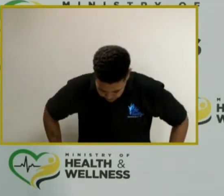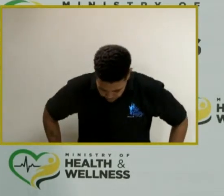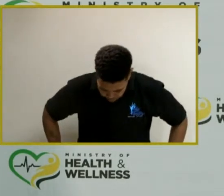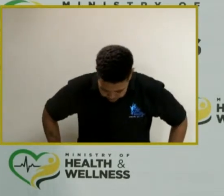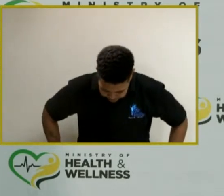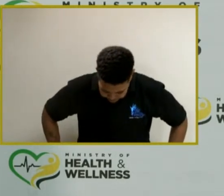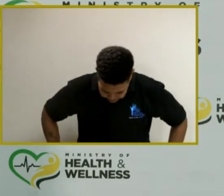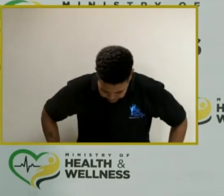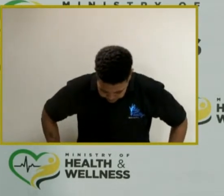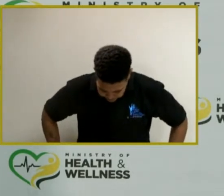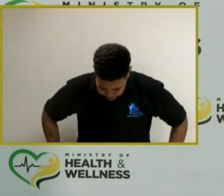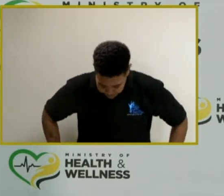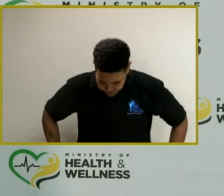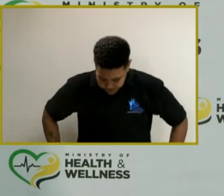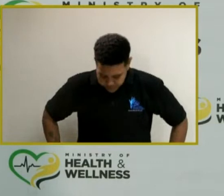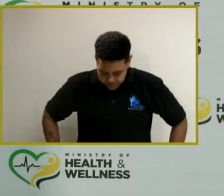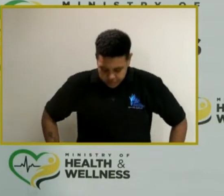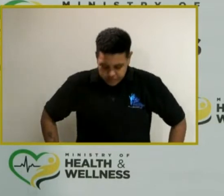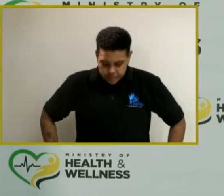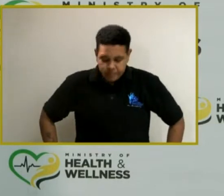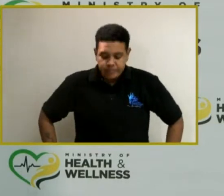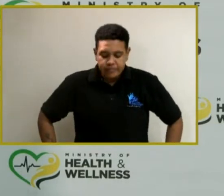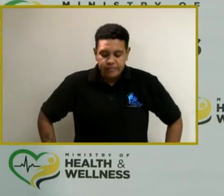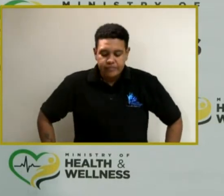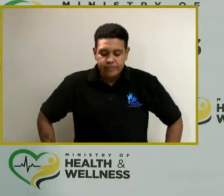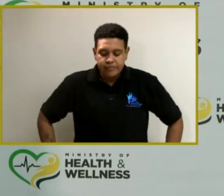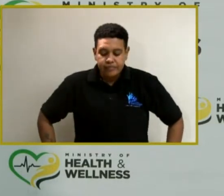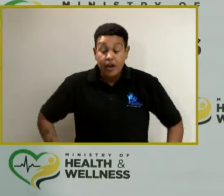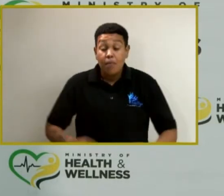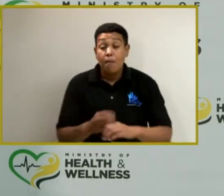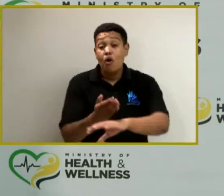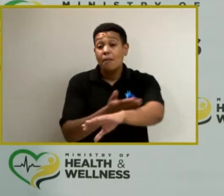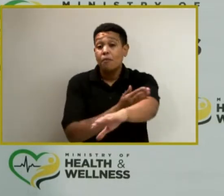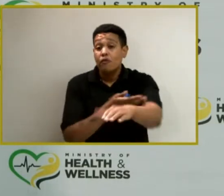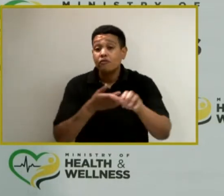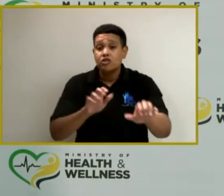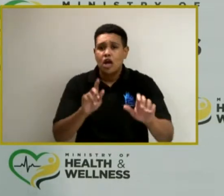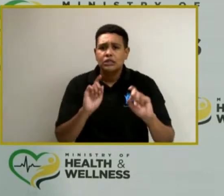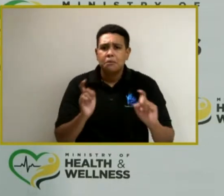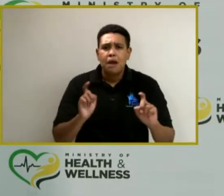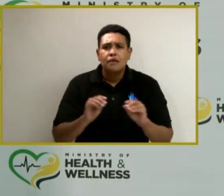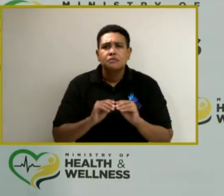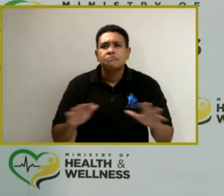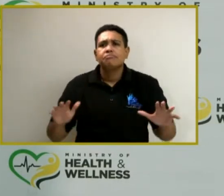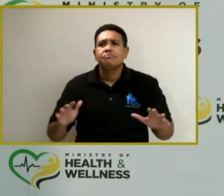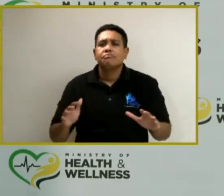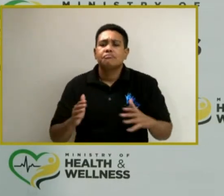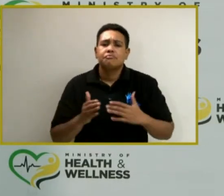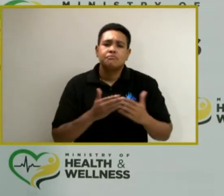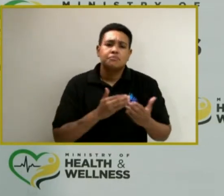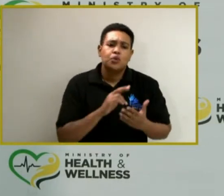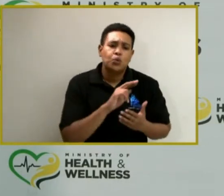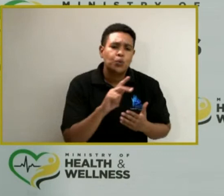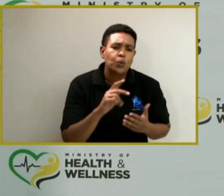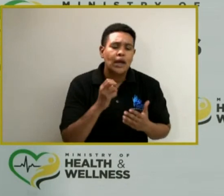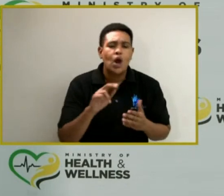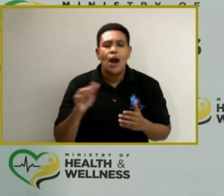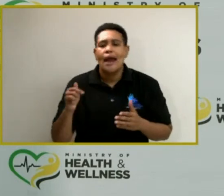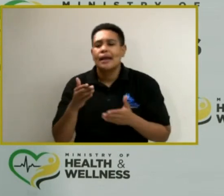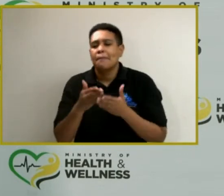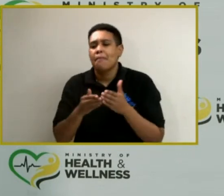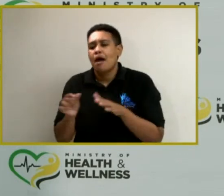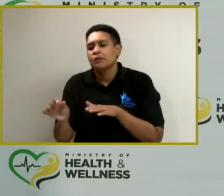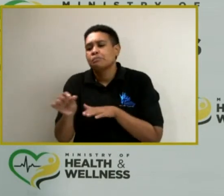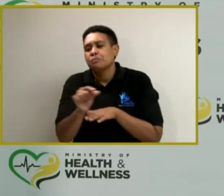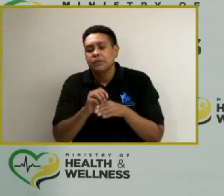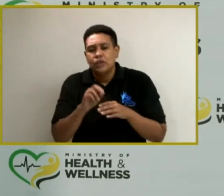of dealing with any particular outbreak, either across the country or among any segments of the population. In our